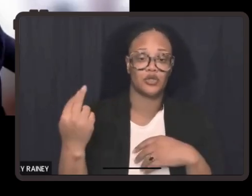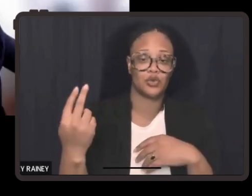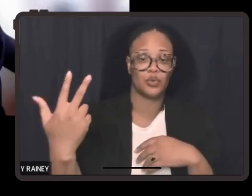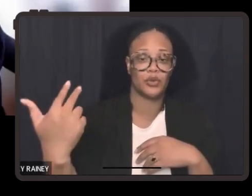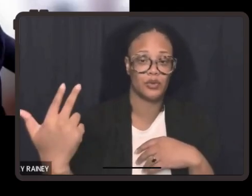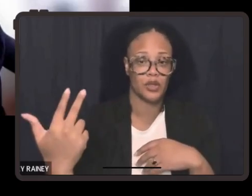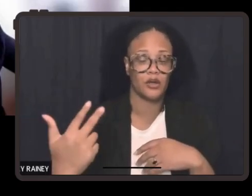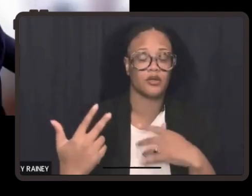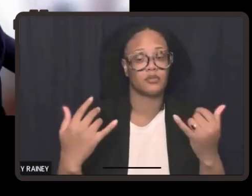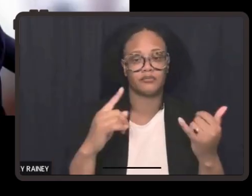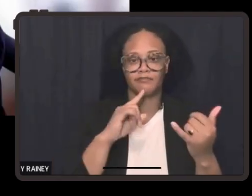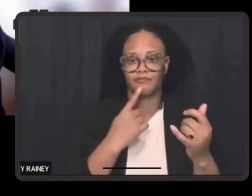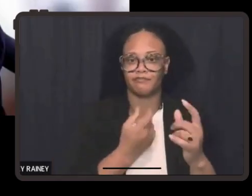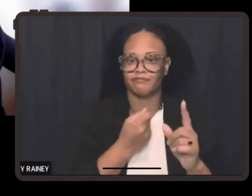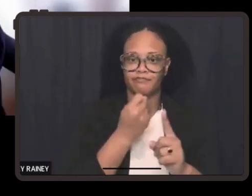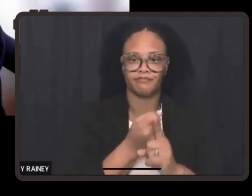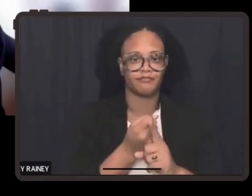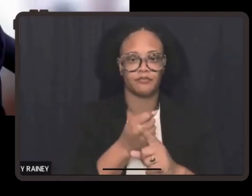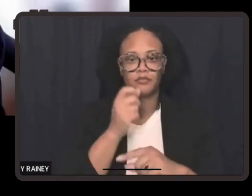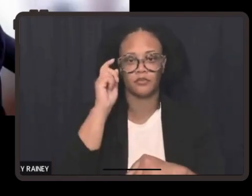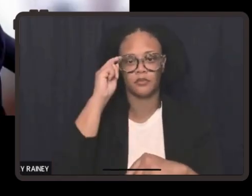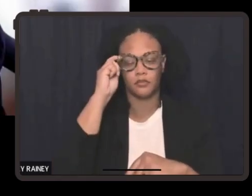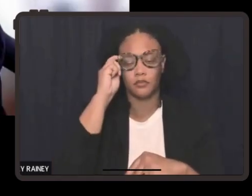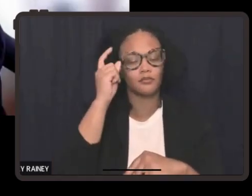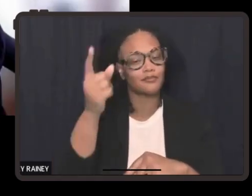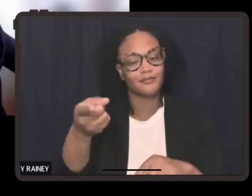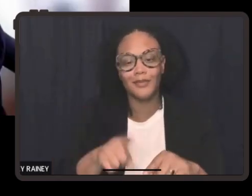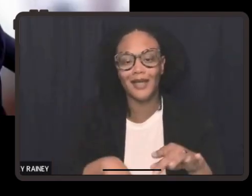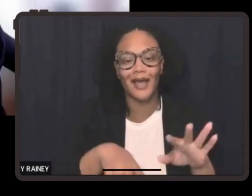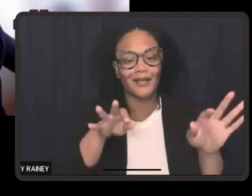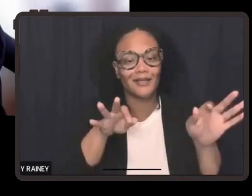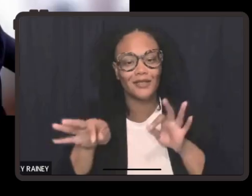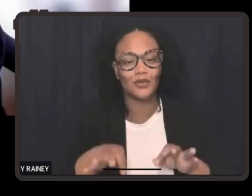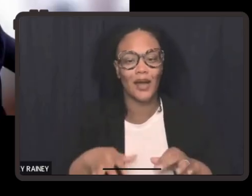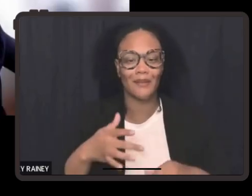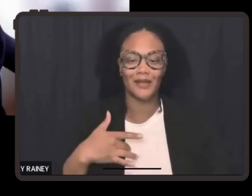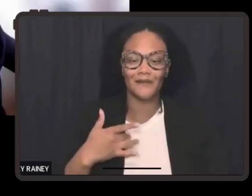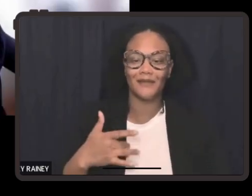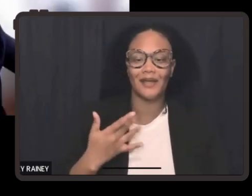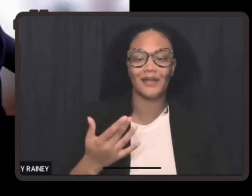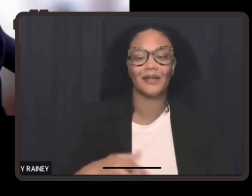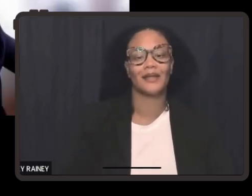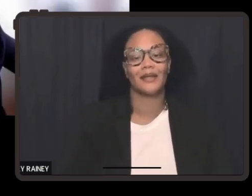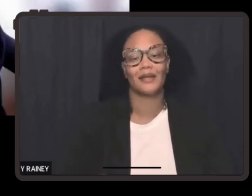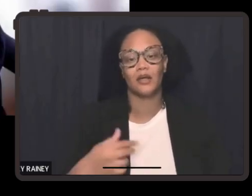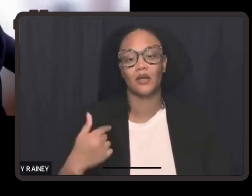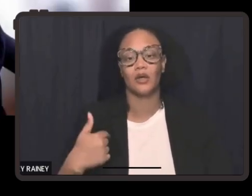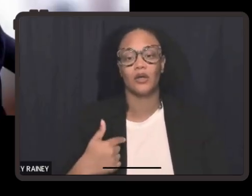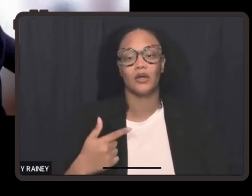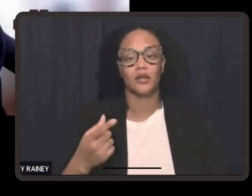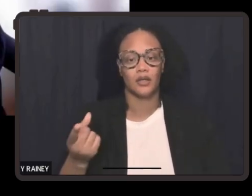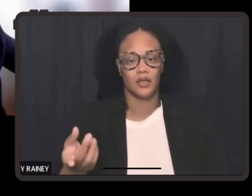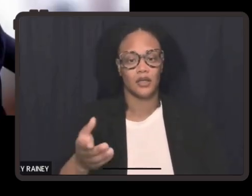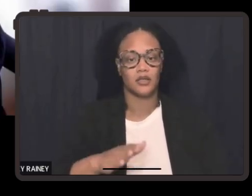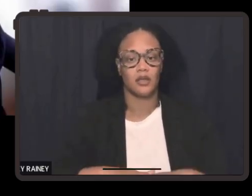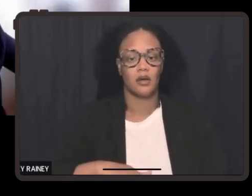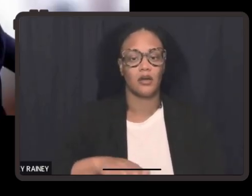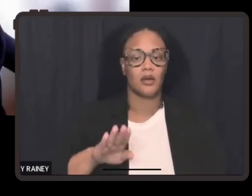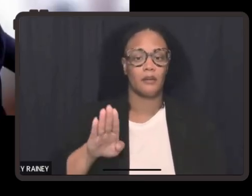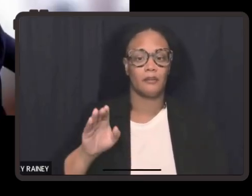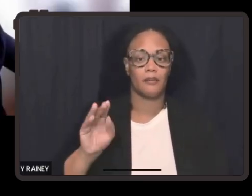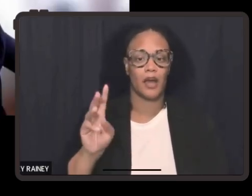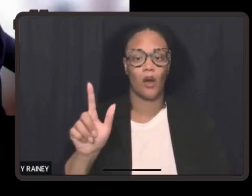unable to describe what it is or how it feels, and he is on a bowel management plan, which is a combination of various